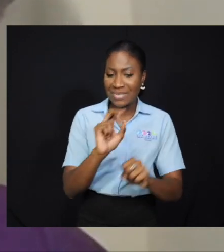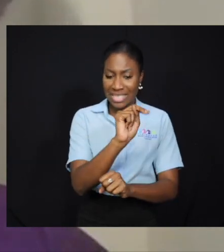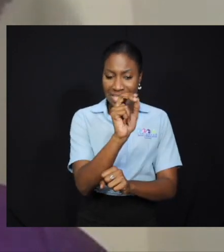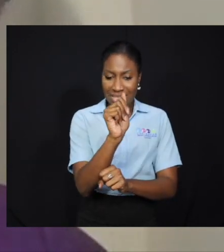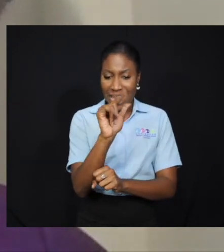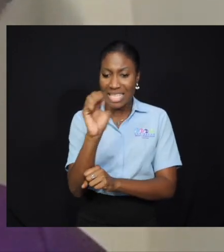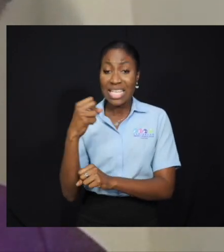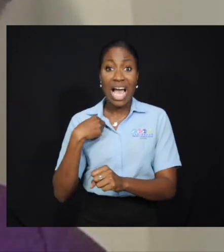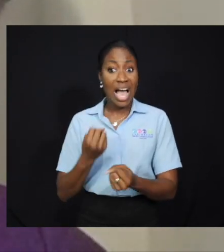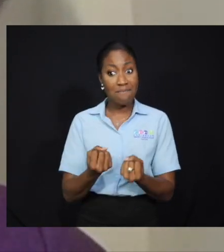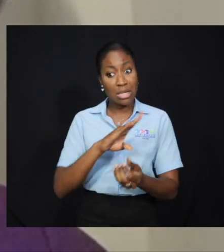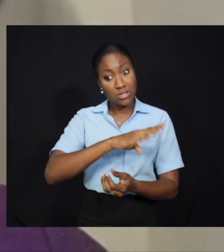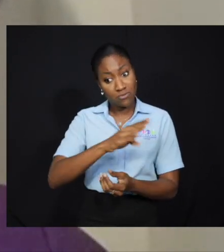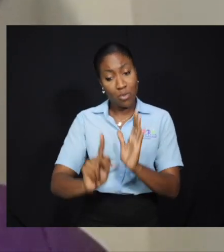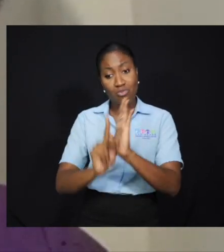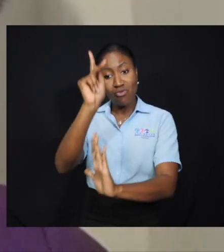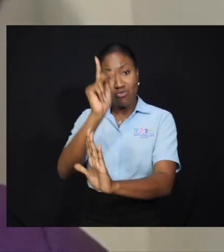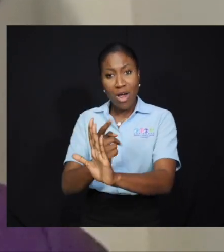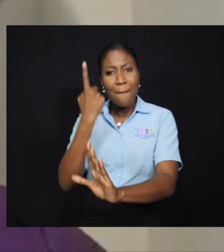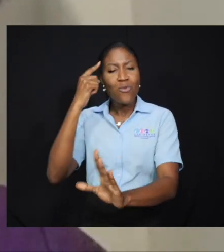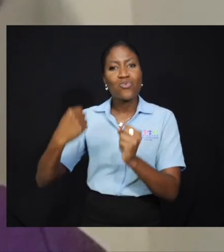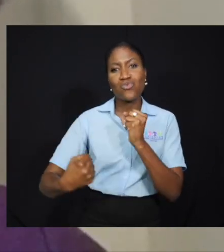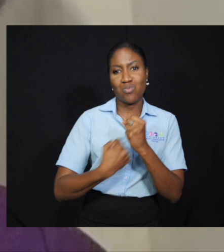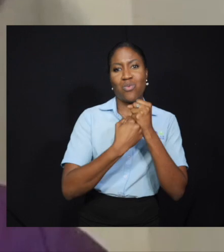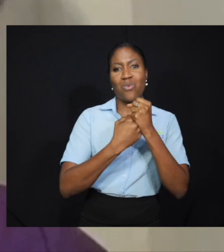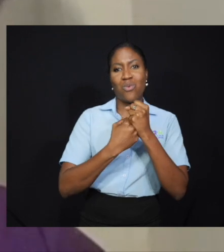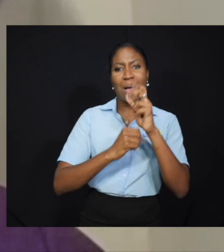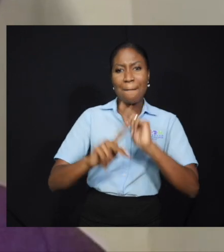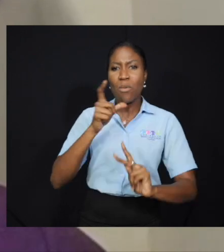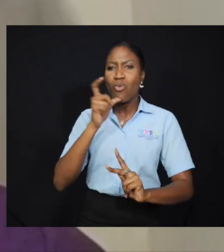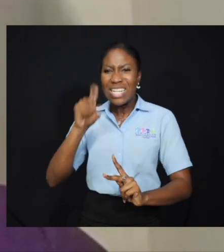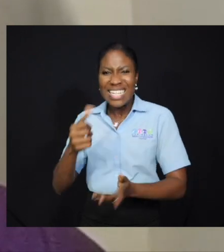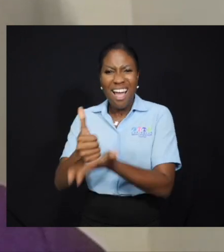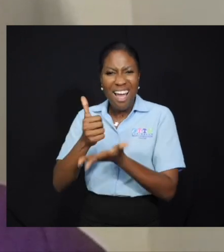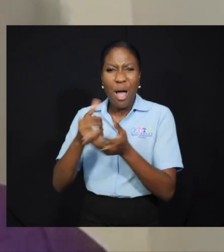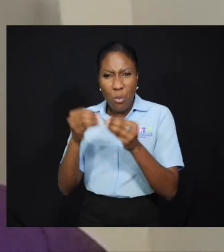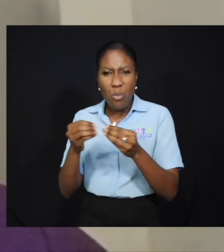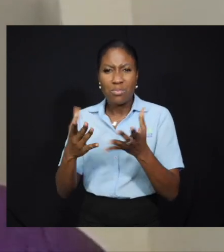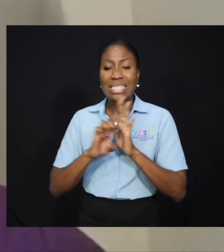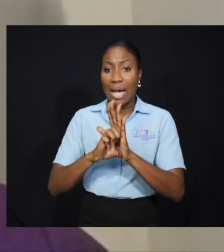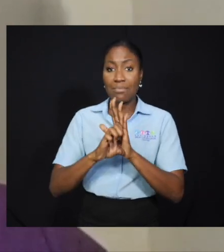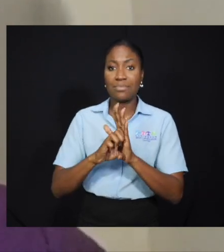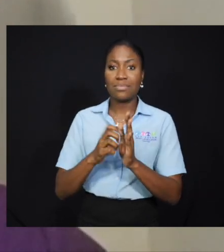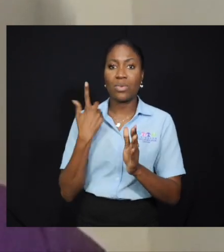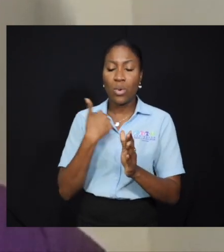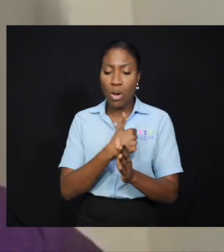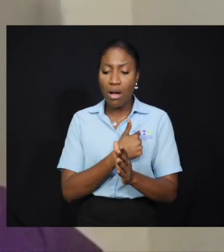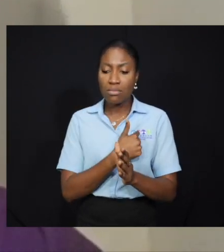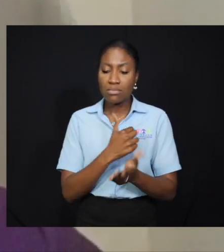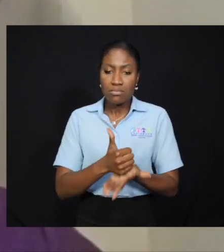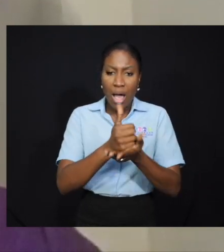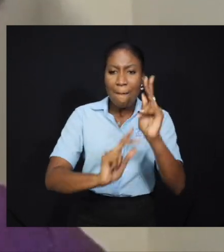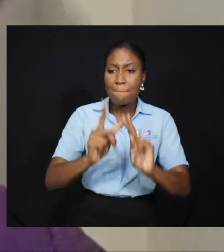of them is that we empower those who need it to be digital literate through